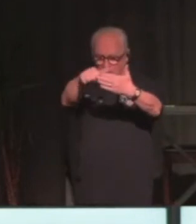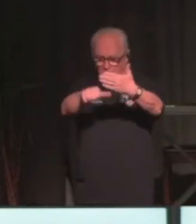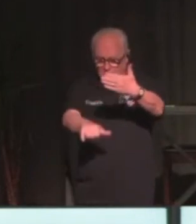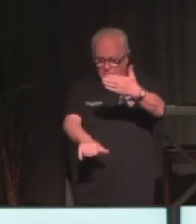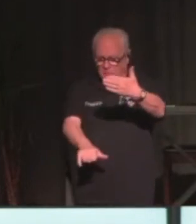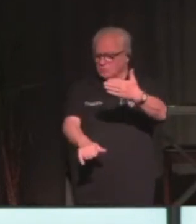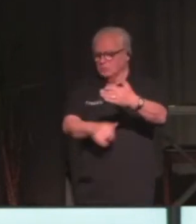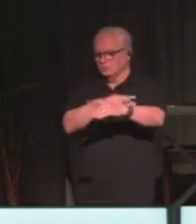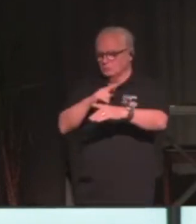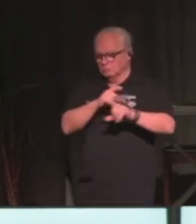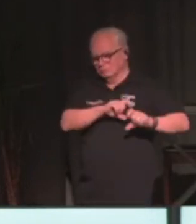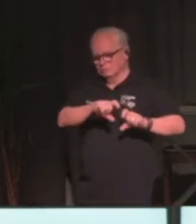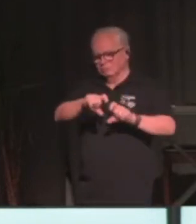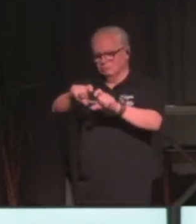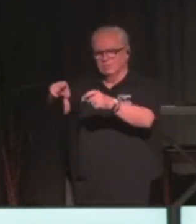don't do life on your own.